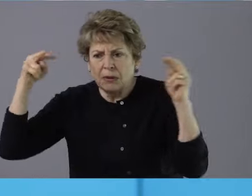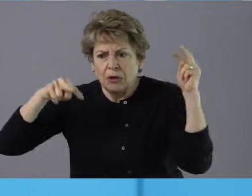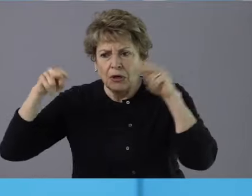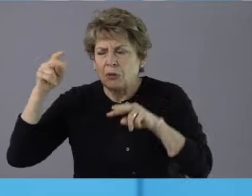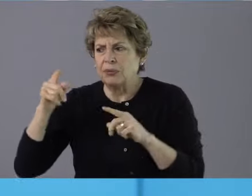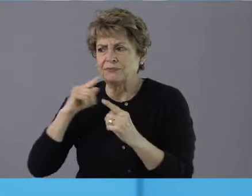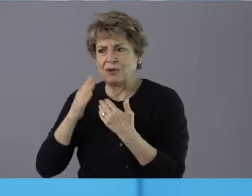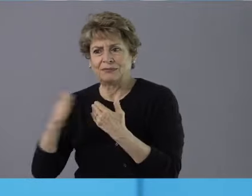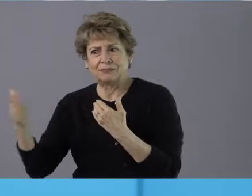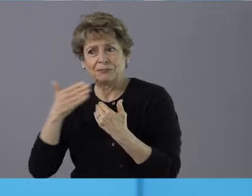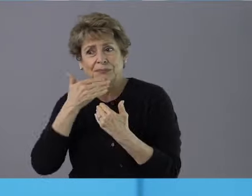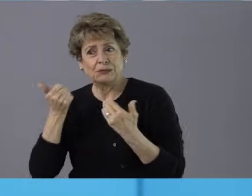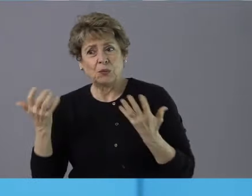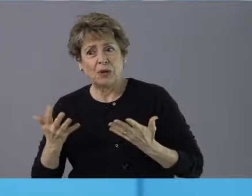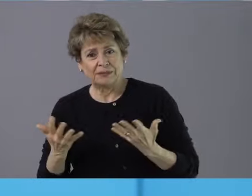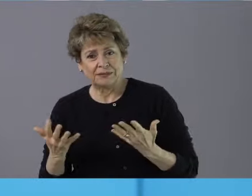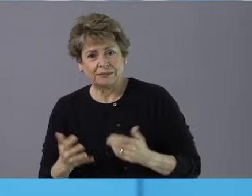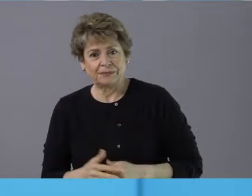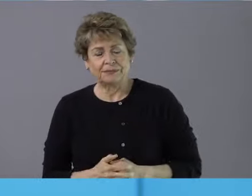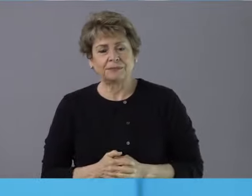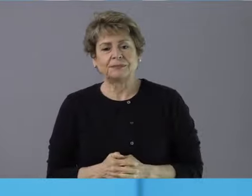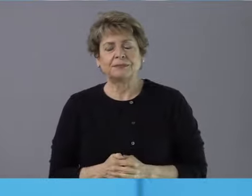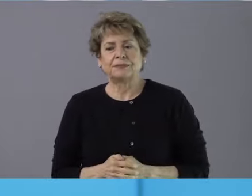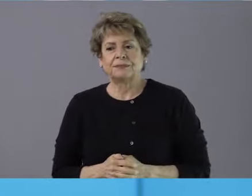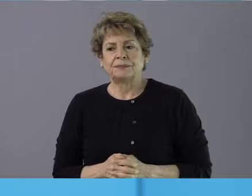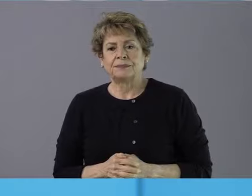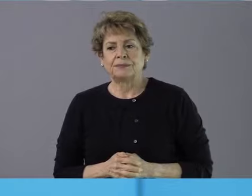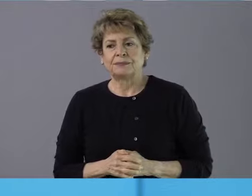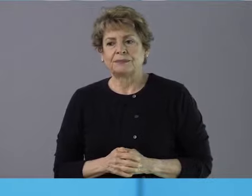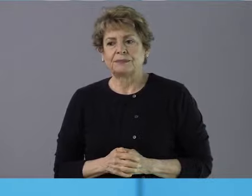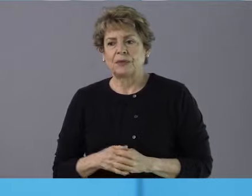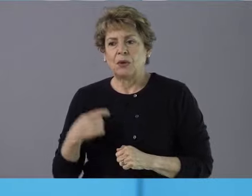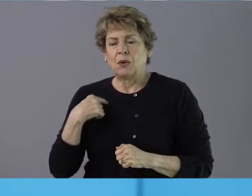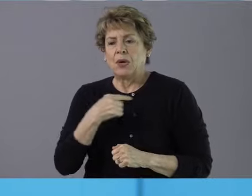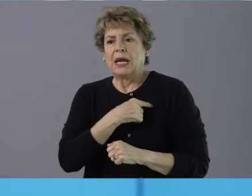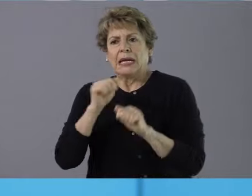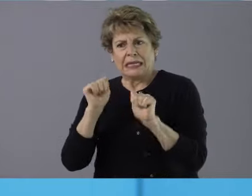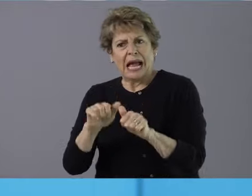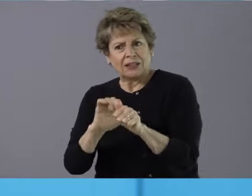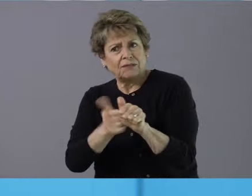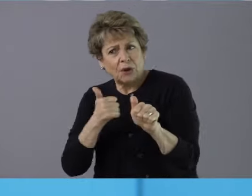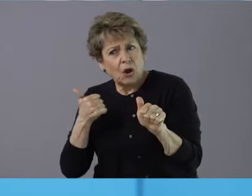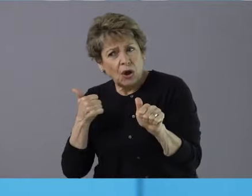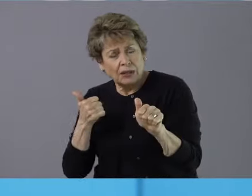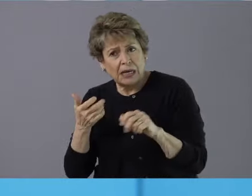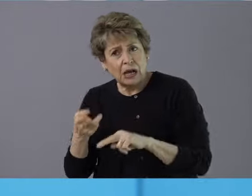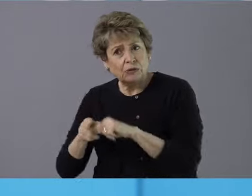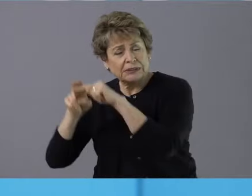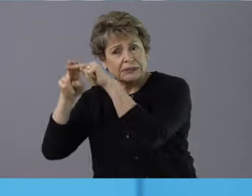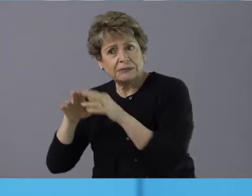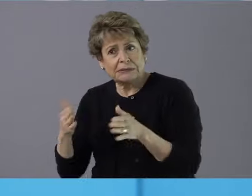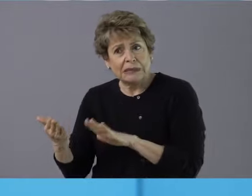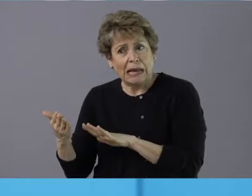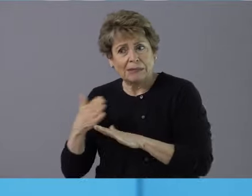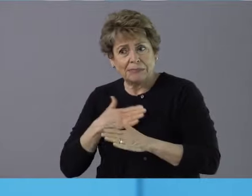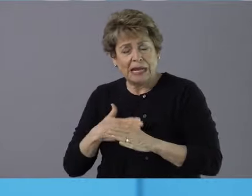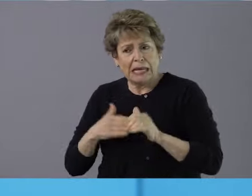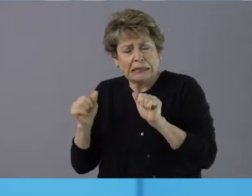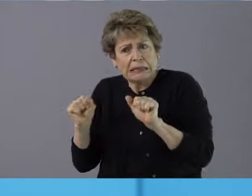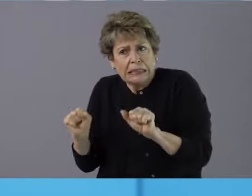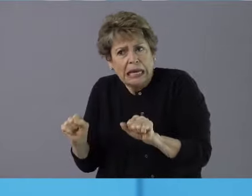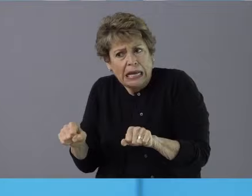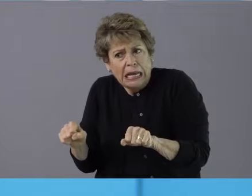can certainly avoid the type of increase in cases that we've seen. I have incredible